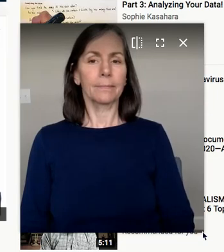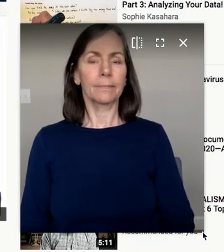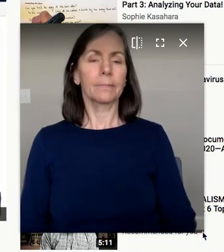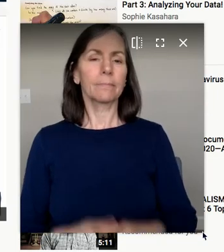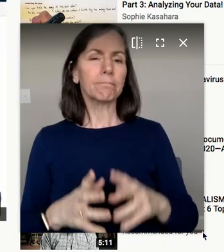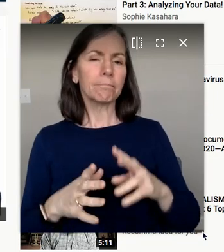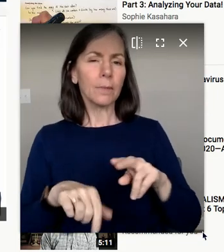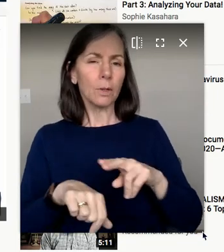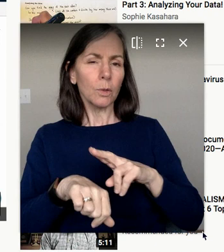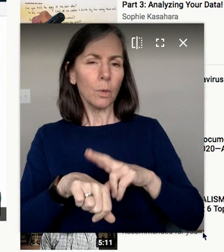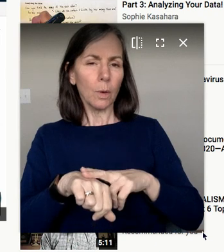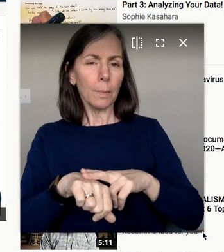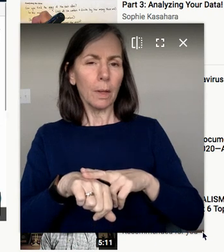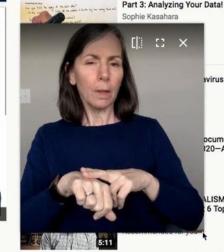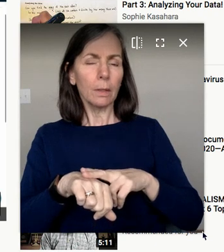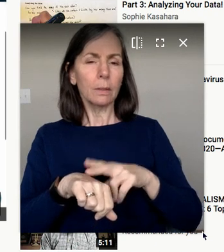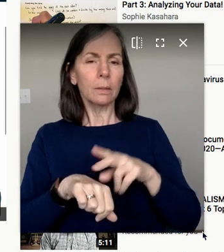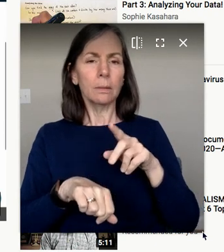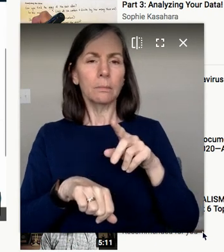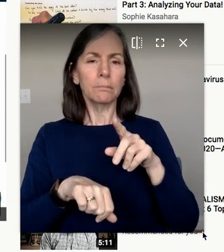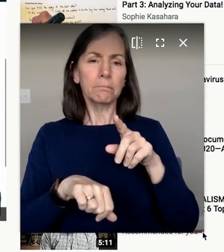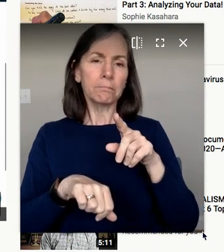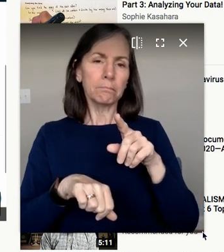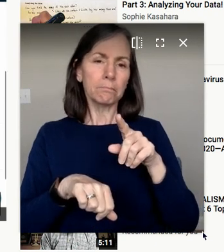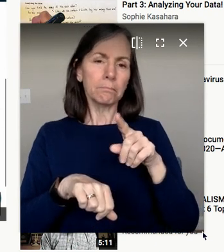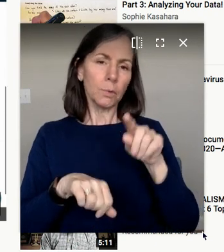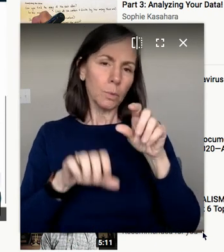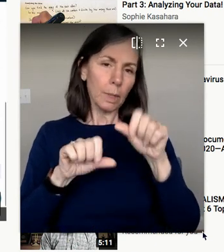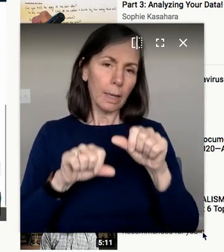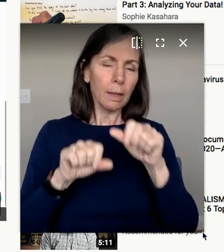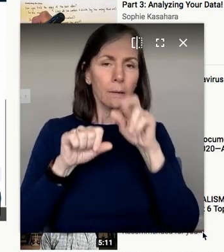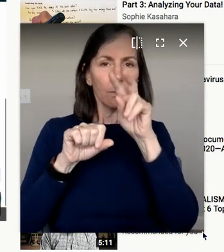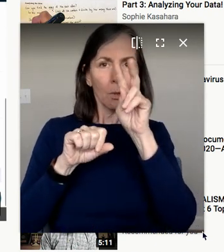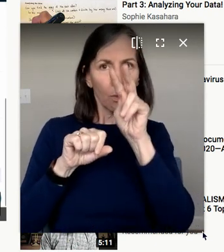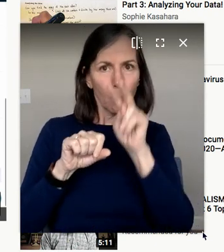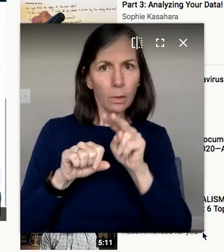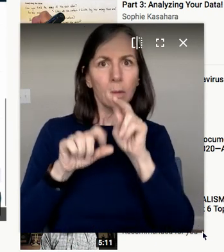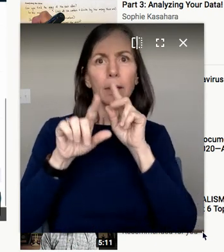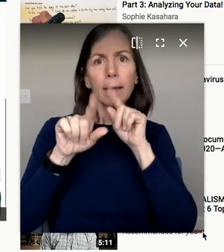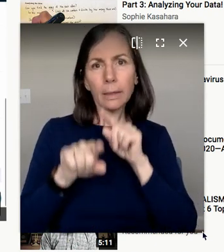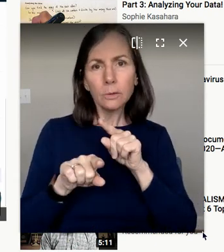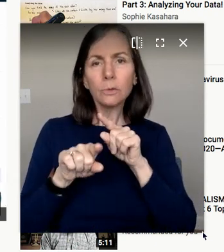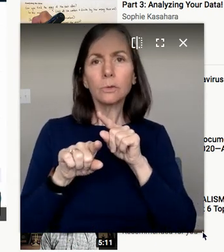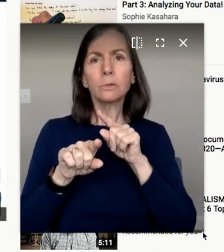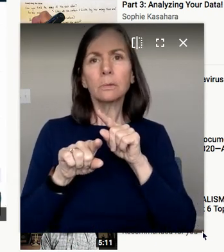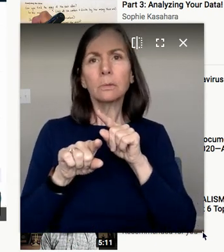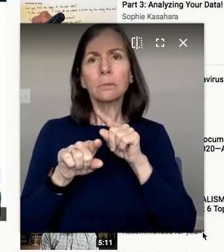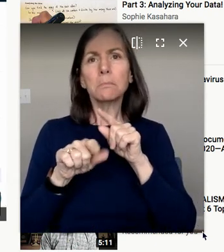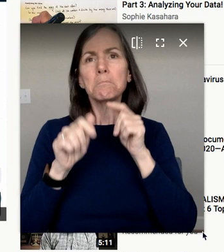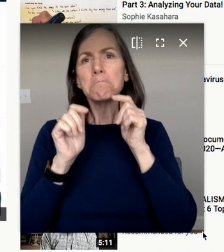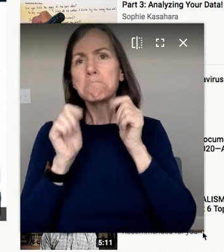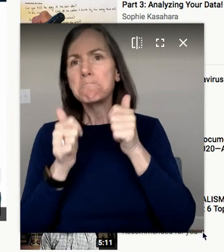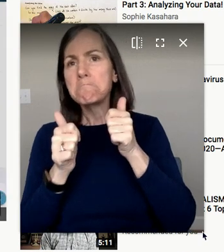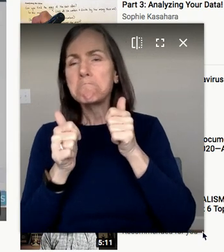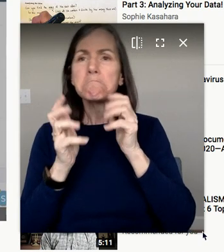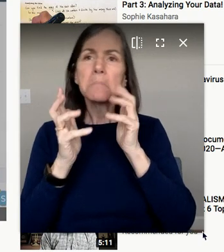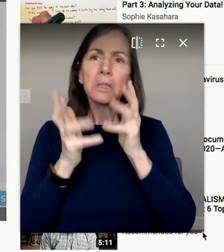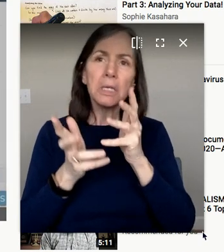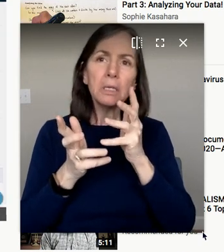Normally, this is where you would be able to look at your answers and decide if you think they're good.